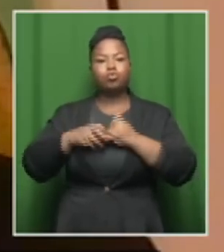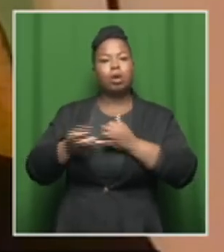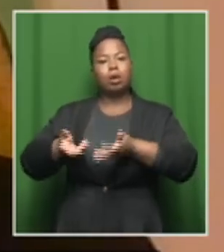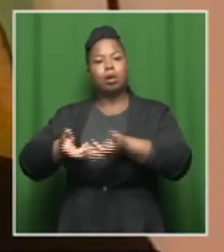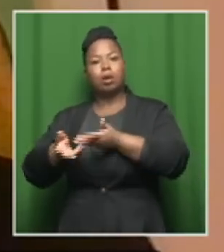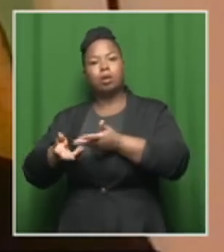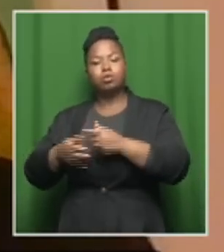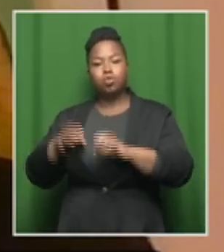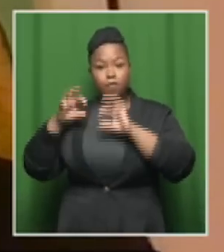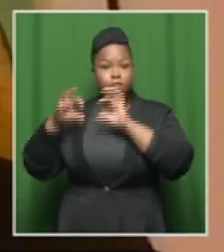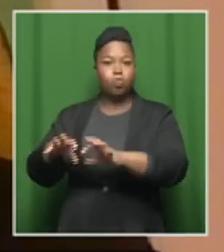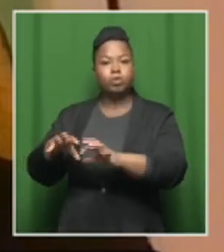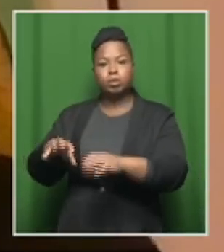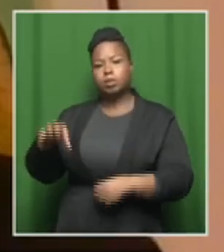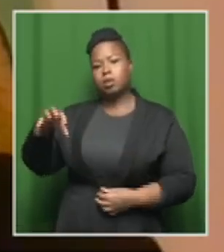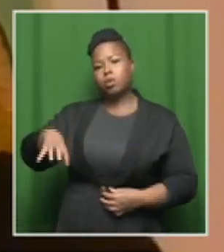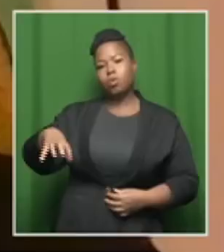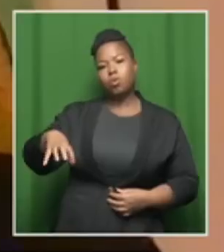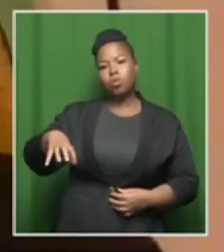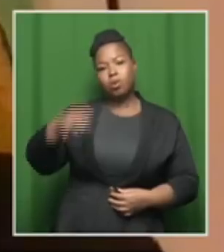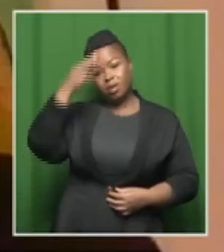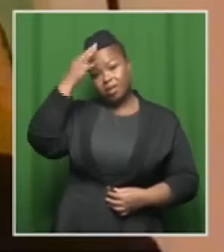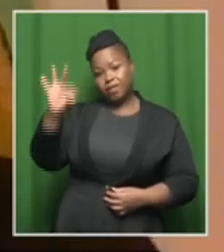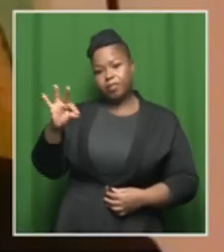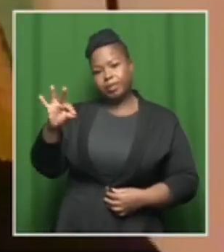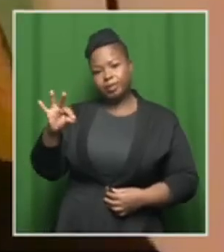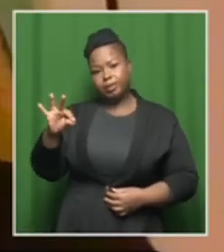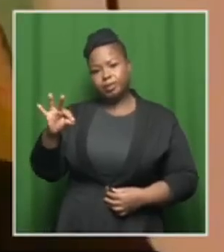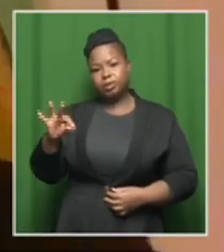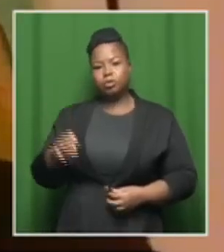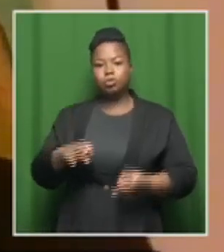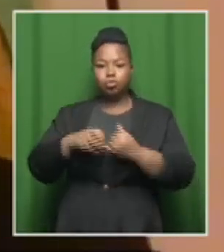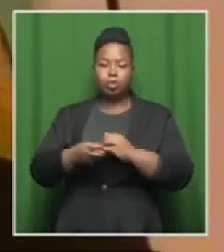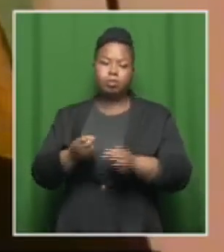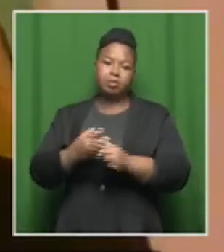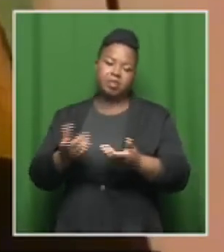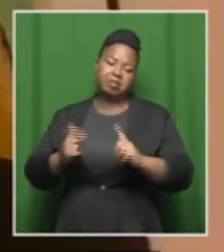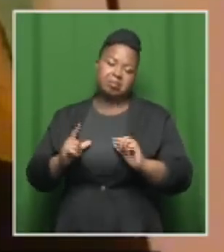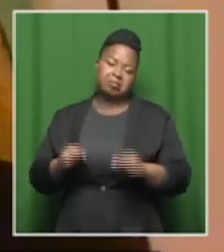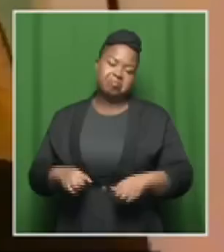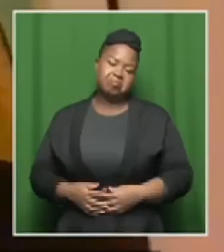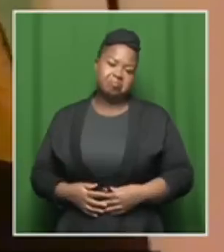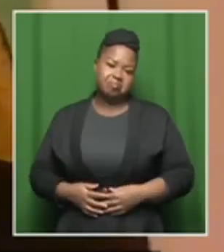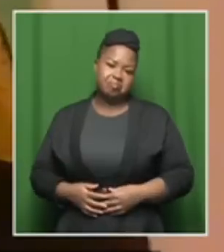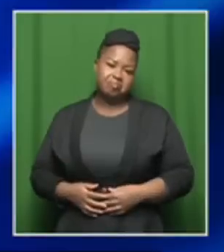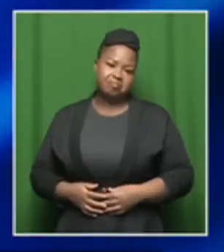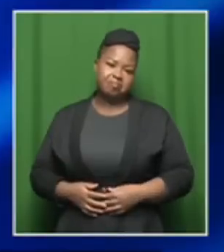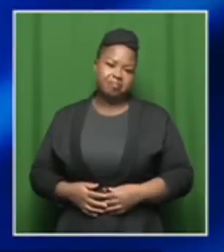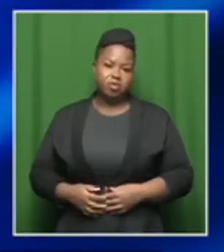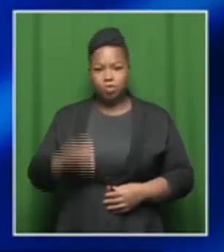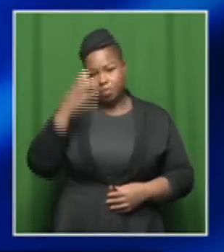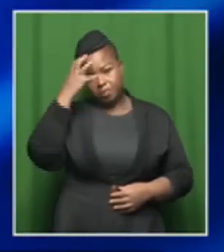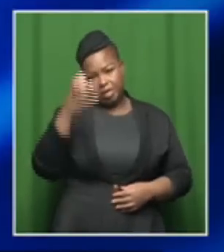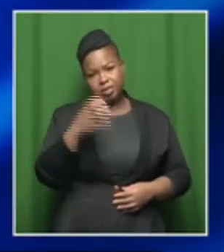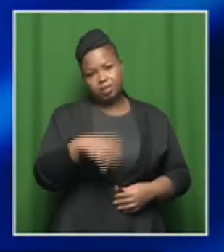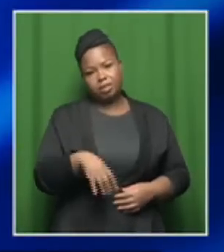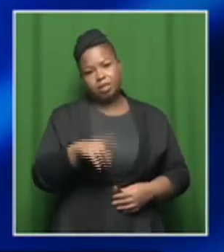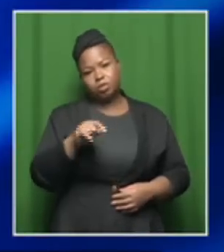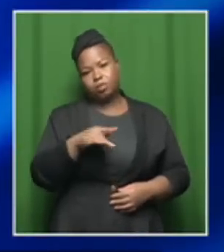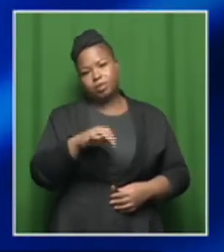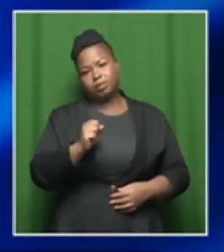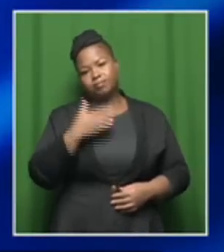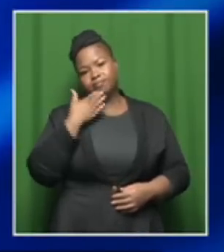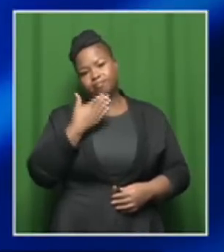government of Congo's hand, again, get the FDLR disarmed and all that. Professor Mandrup, thanks so much. As